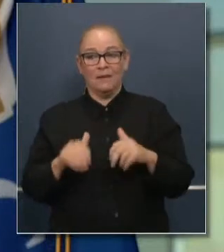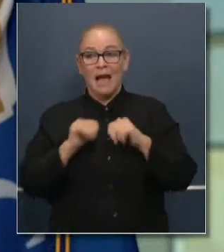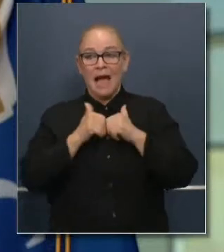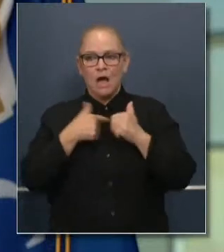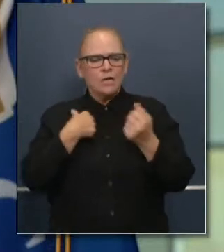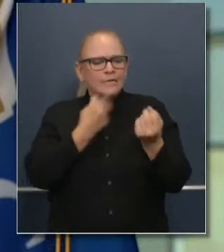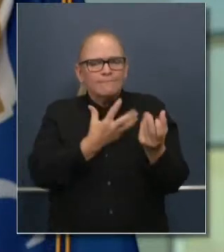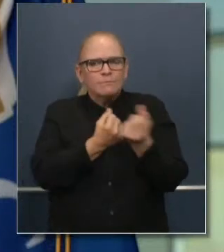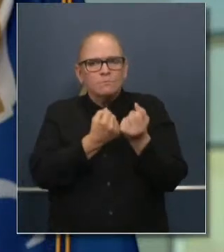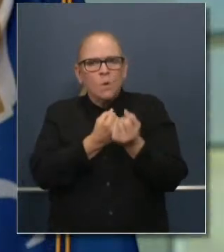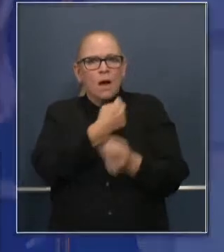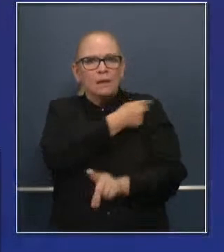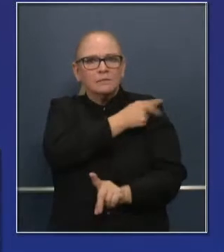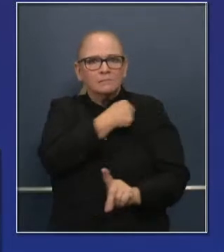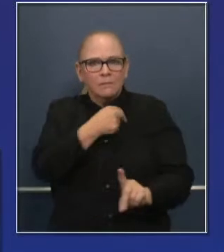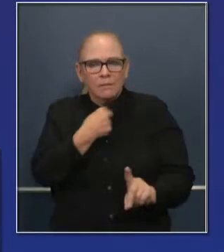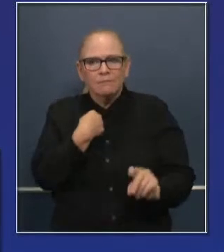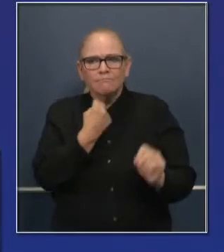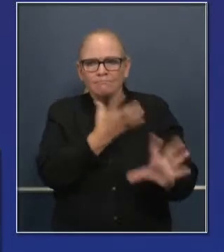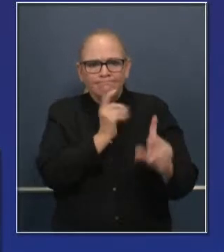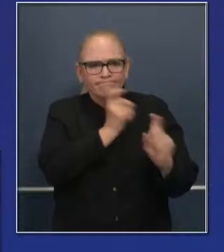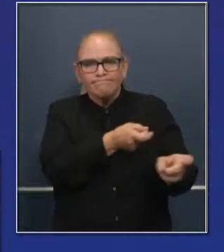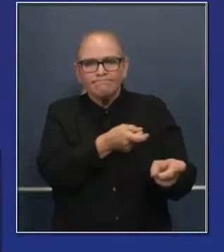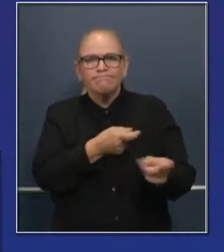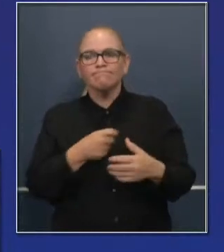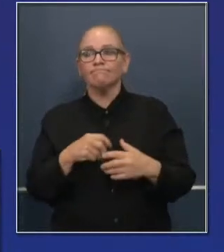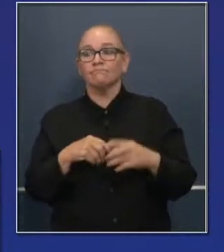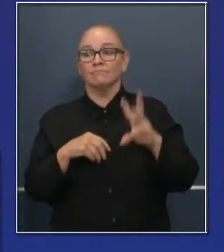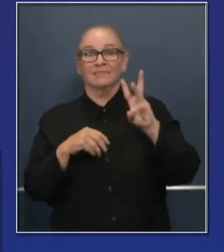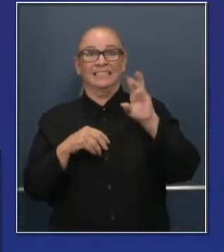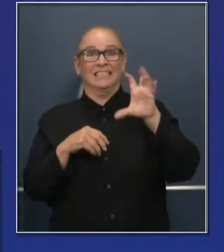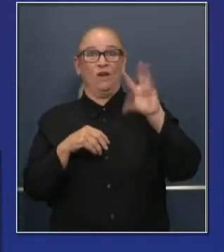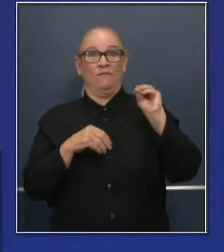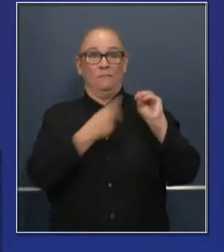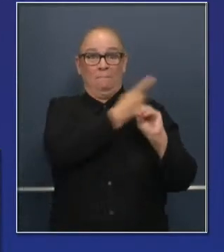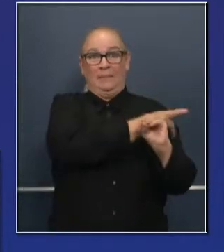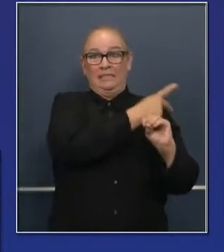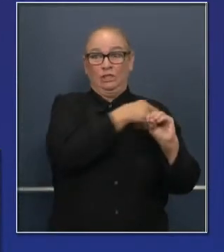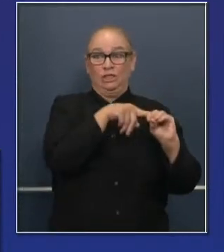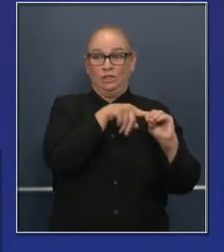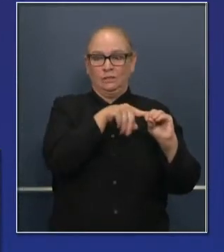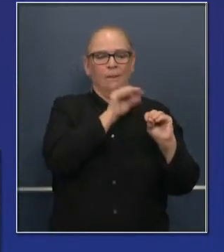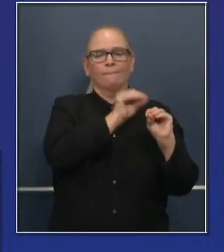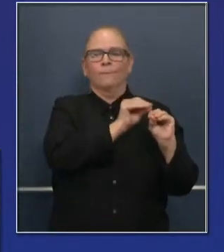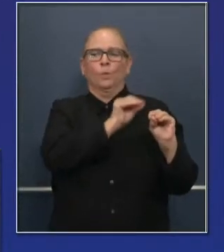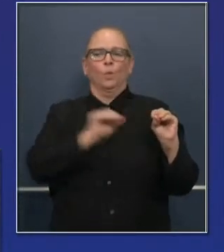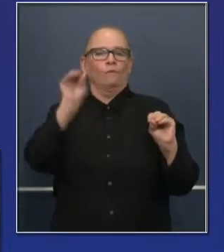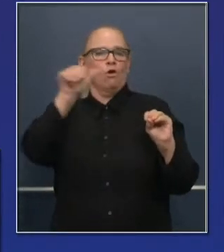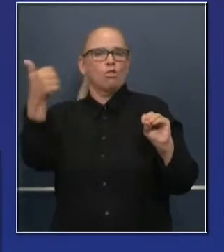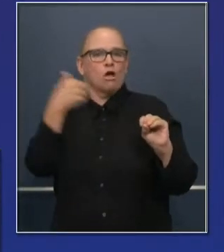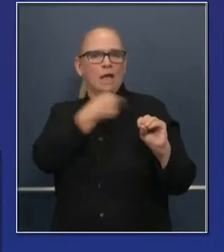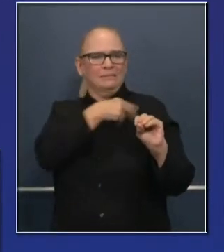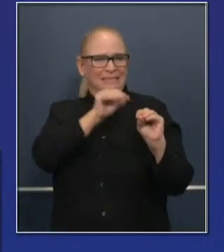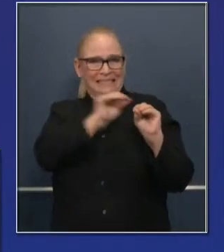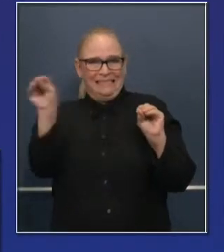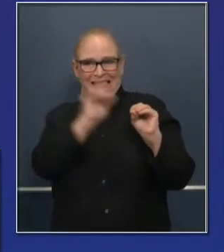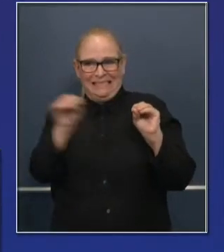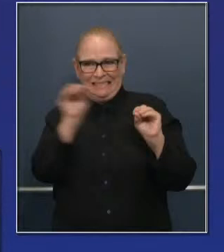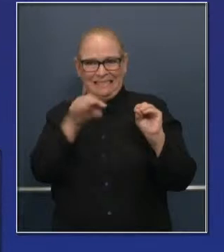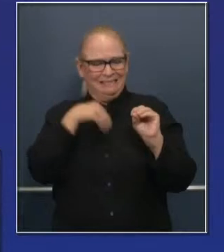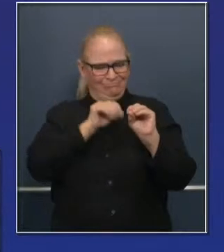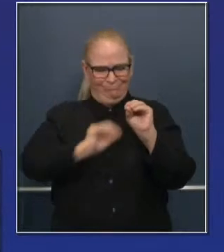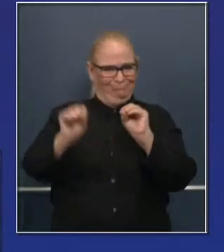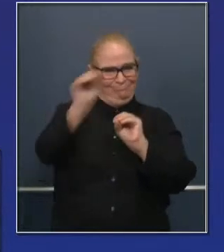system. Over 650 patients were moved out of Imperial County hospitals into surrounding and